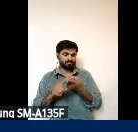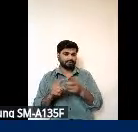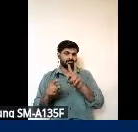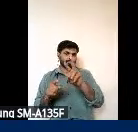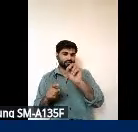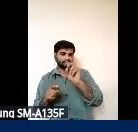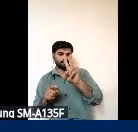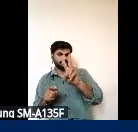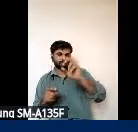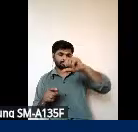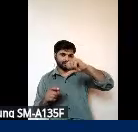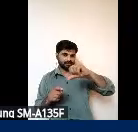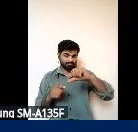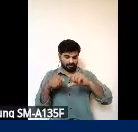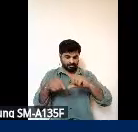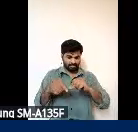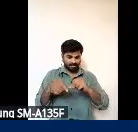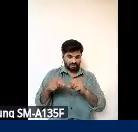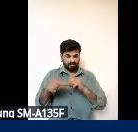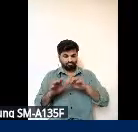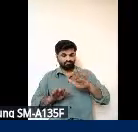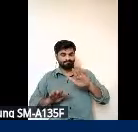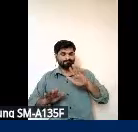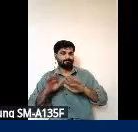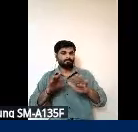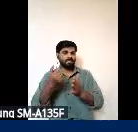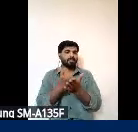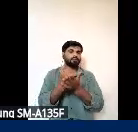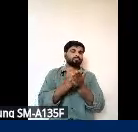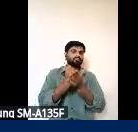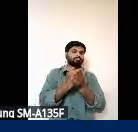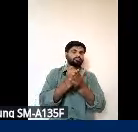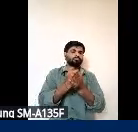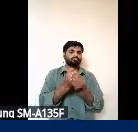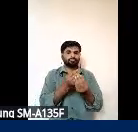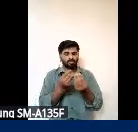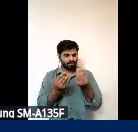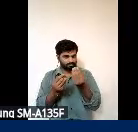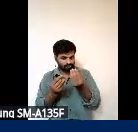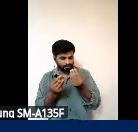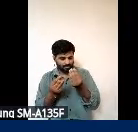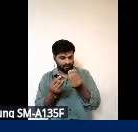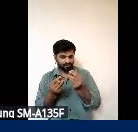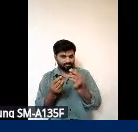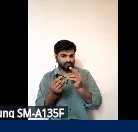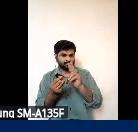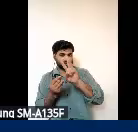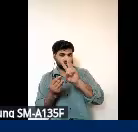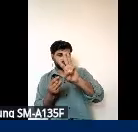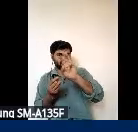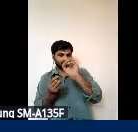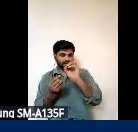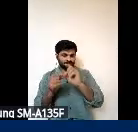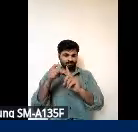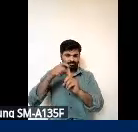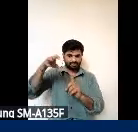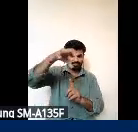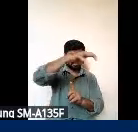an exercise in around 75 districts, around 36 states and union territories,